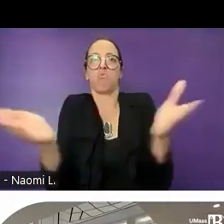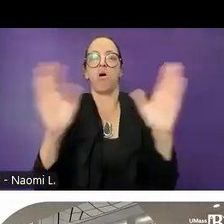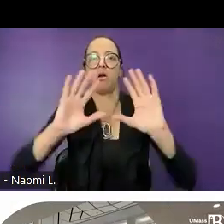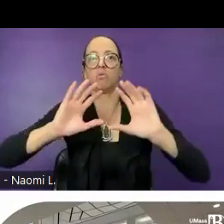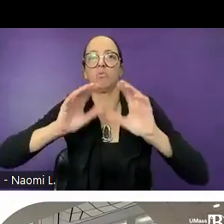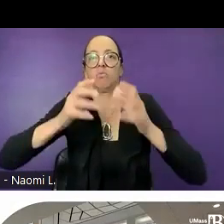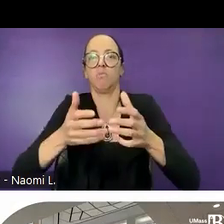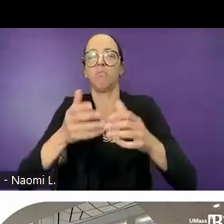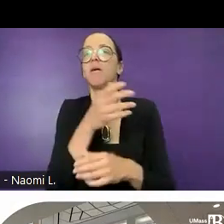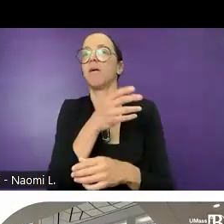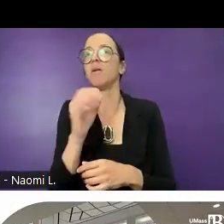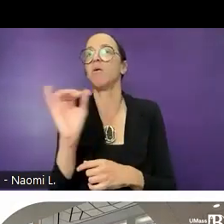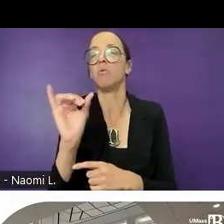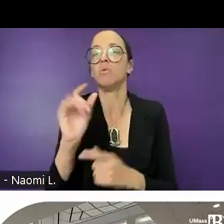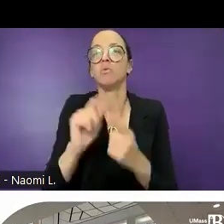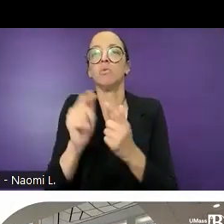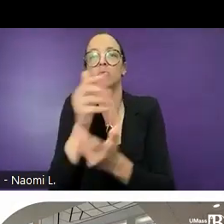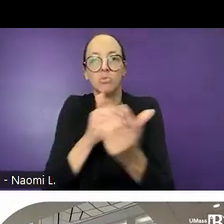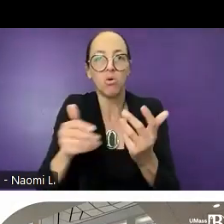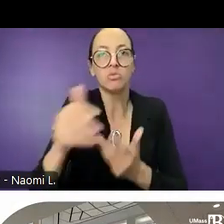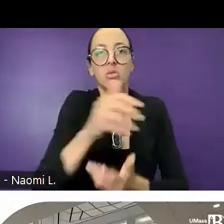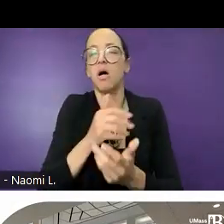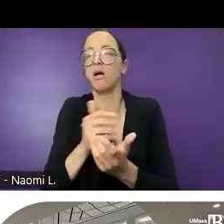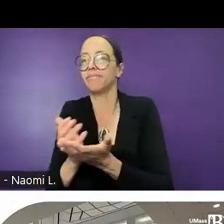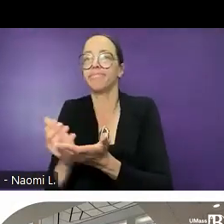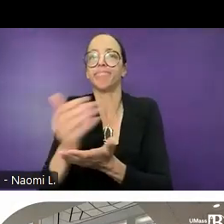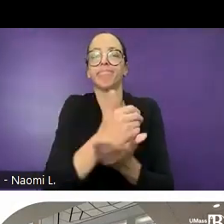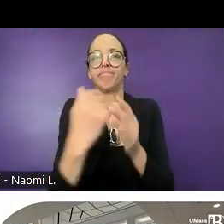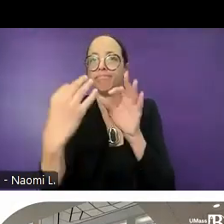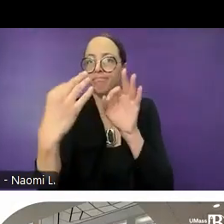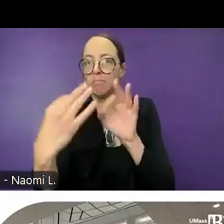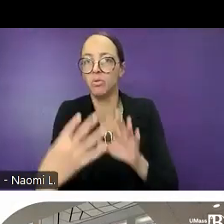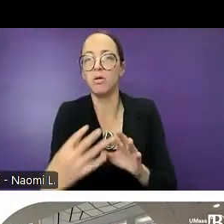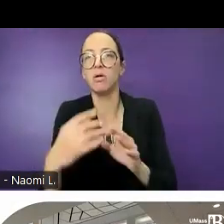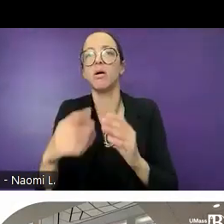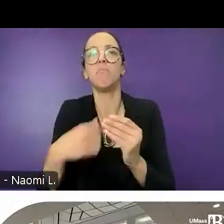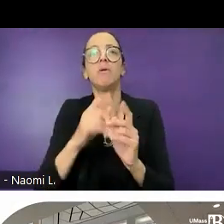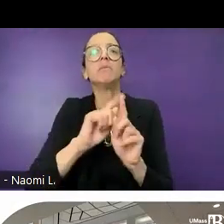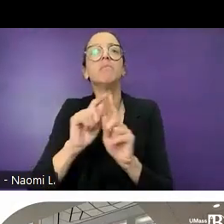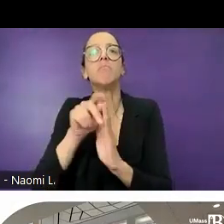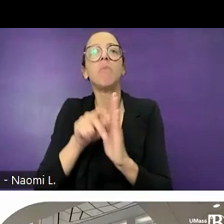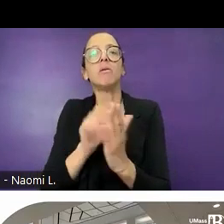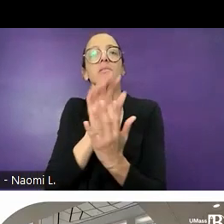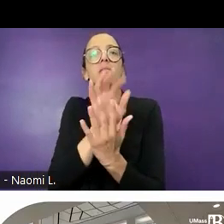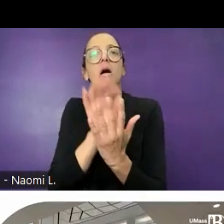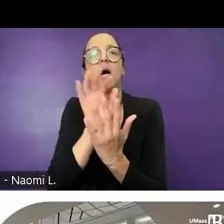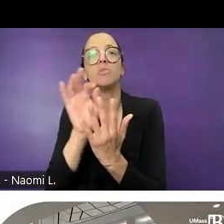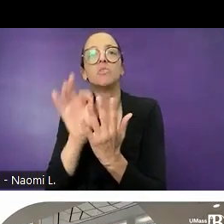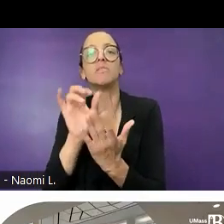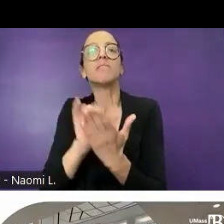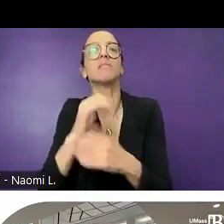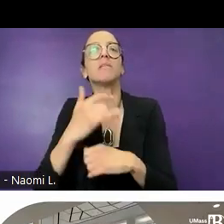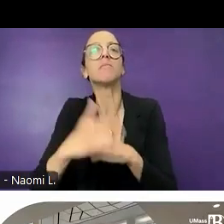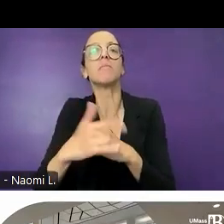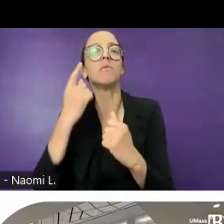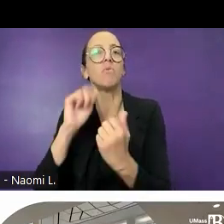the attractiveness of various policy options that may be available for addressing those needs. Now I'll dig in a